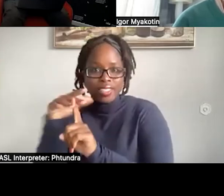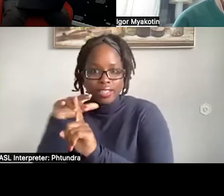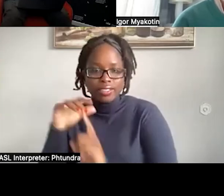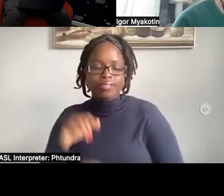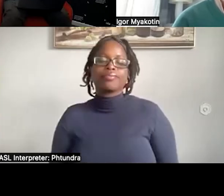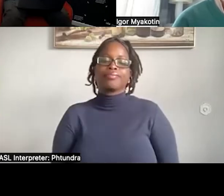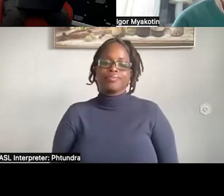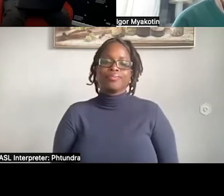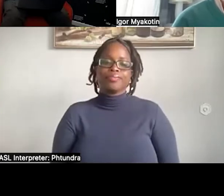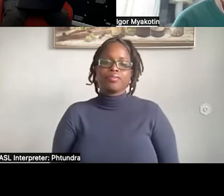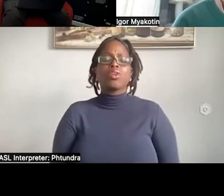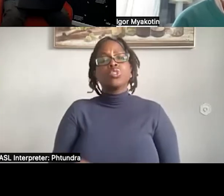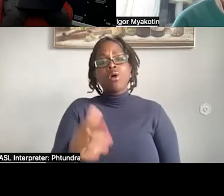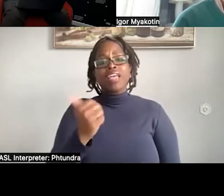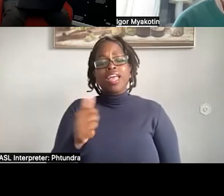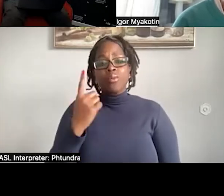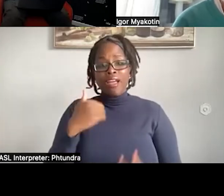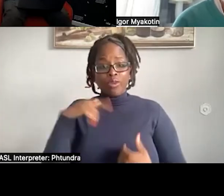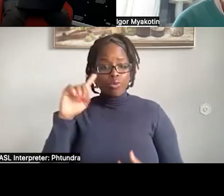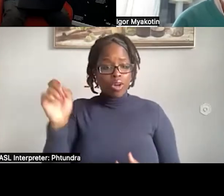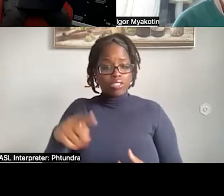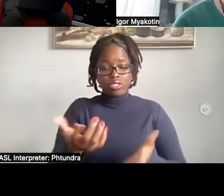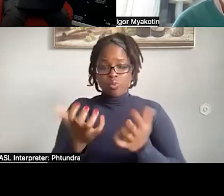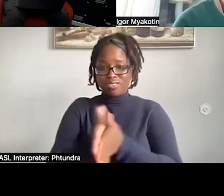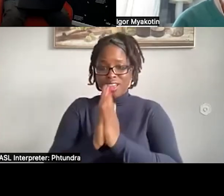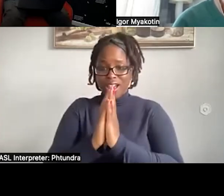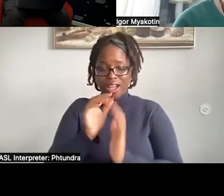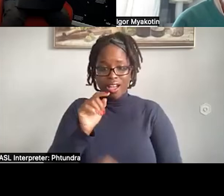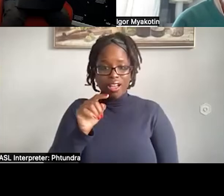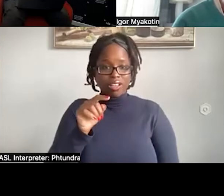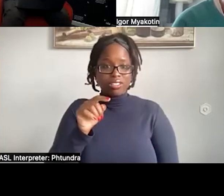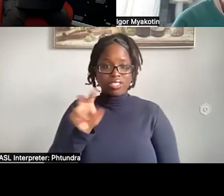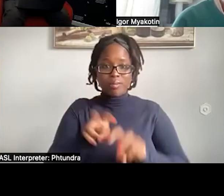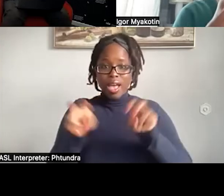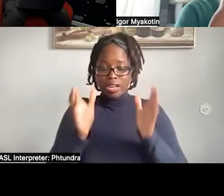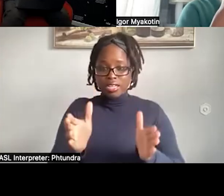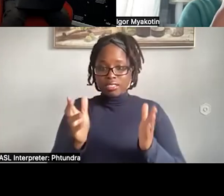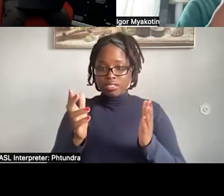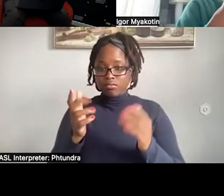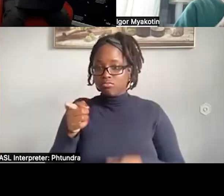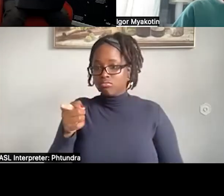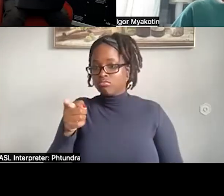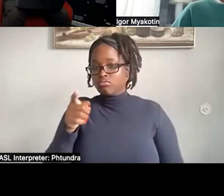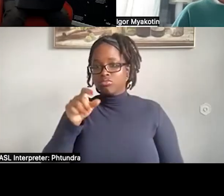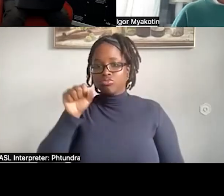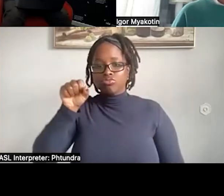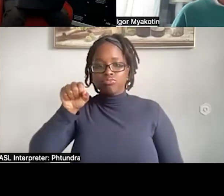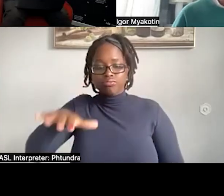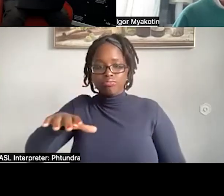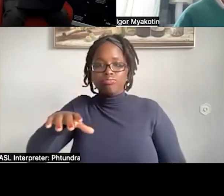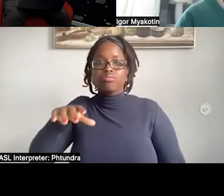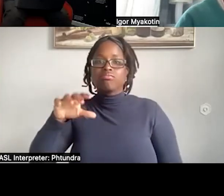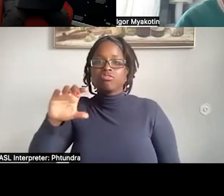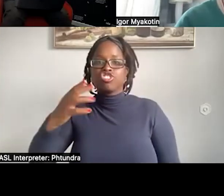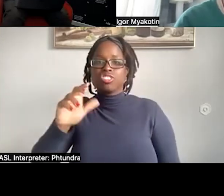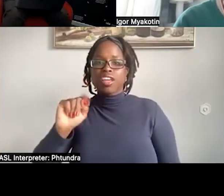any questions that they would like me to ask of our panelists, please drop them here in the chat. I'd be happy to